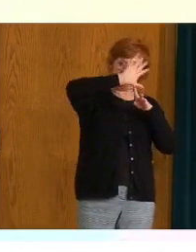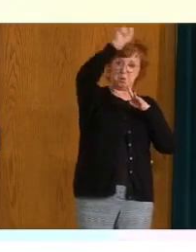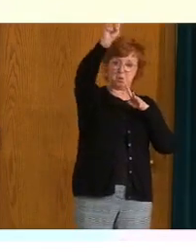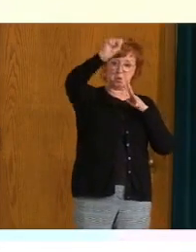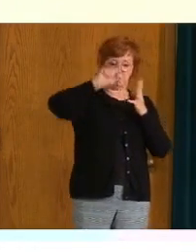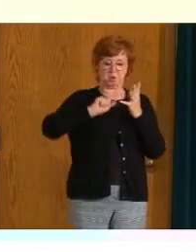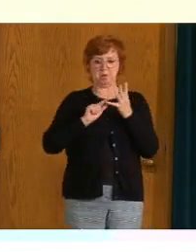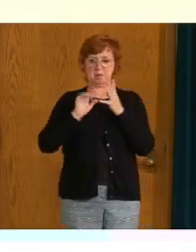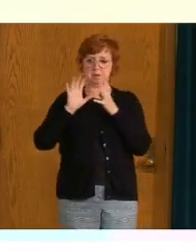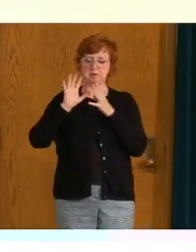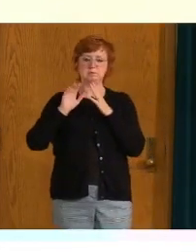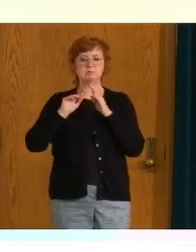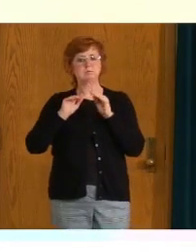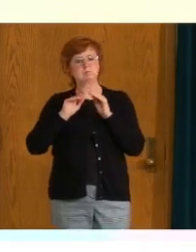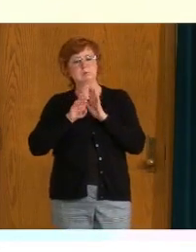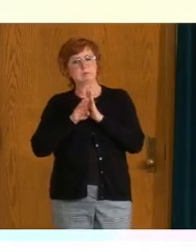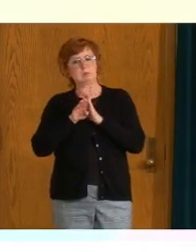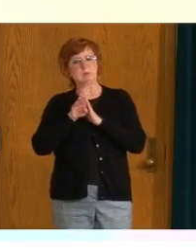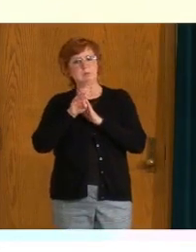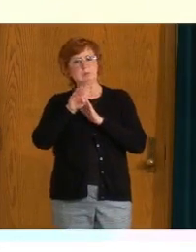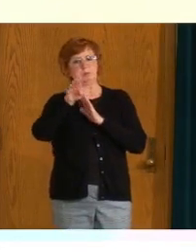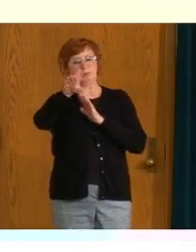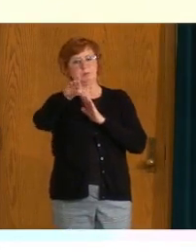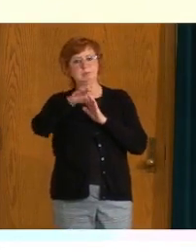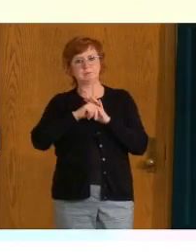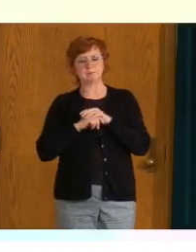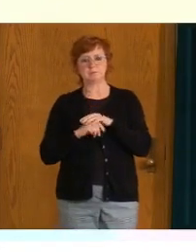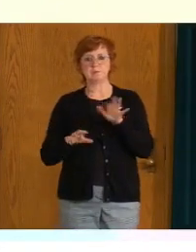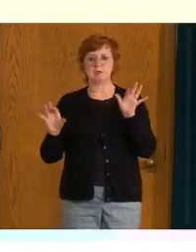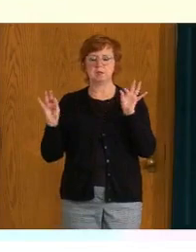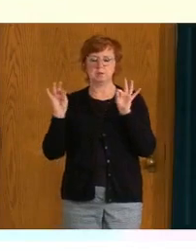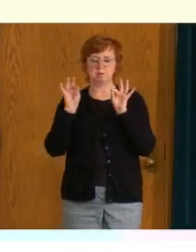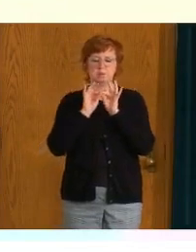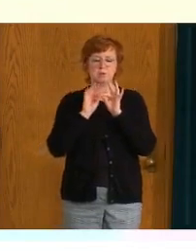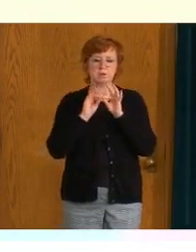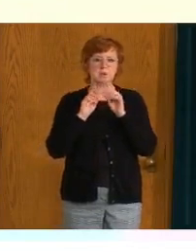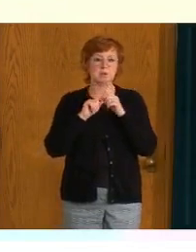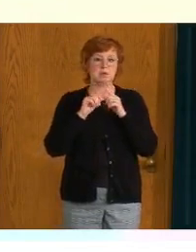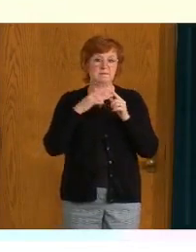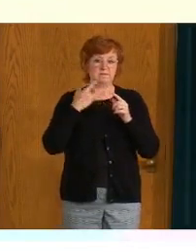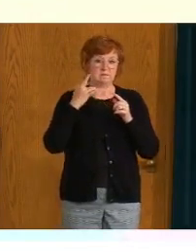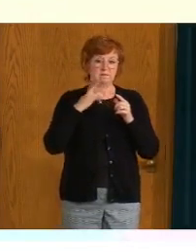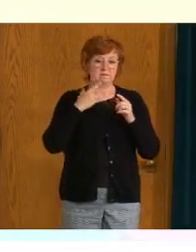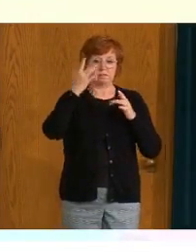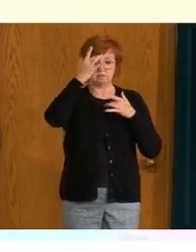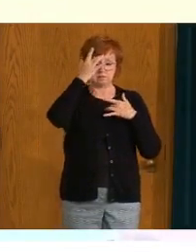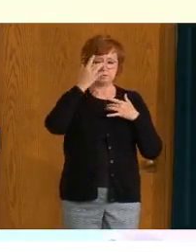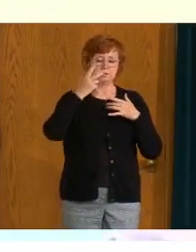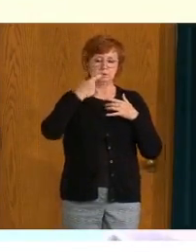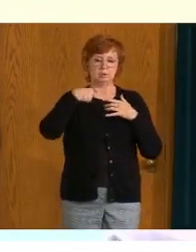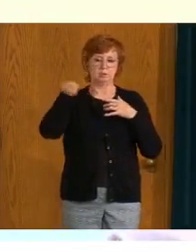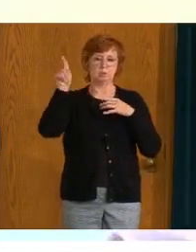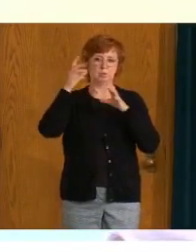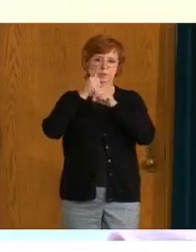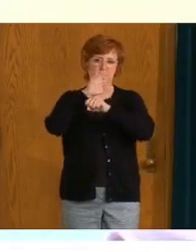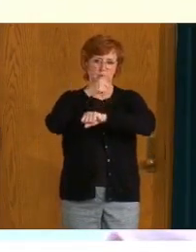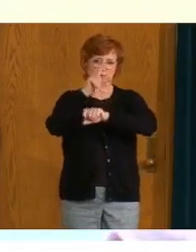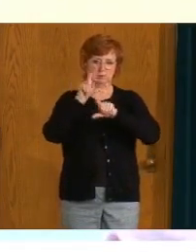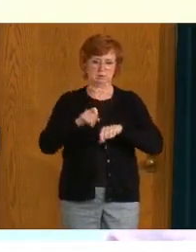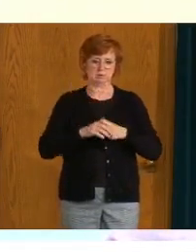contact investigations will remain critical. If you're symptomatic, get tested, comply with public health measures. As the Premier said, because all